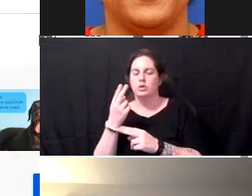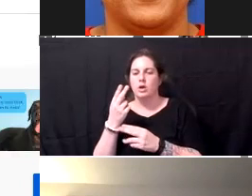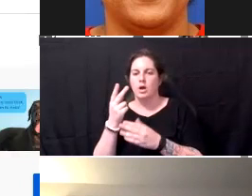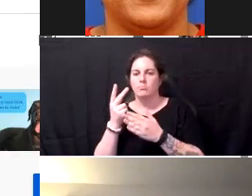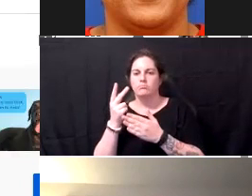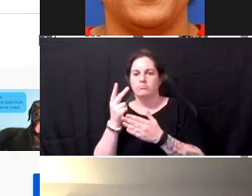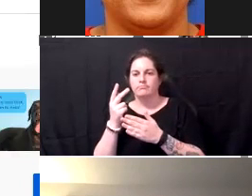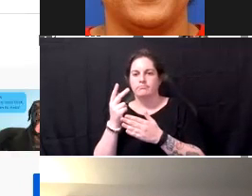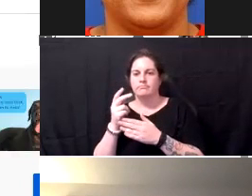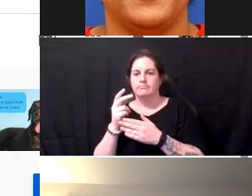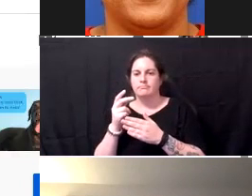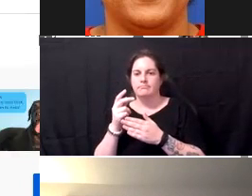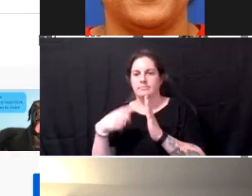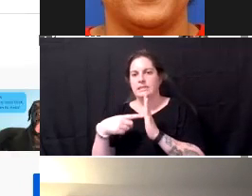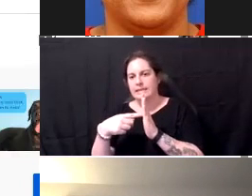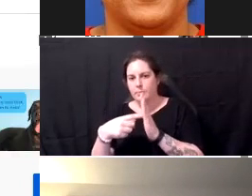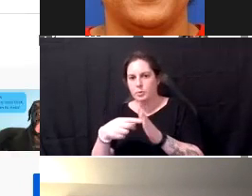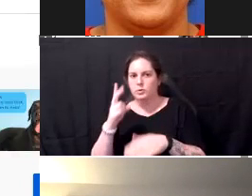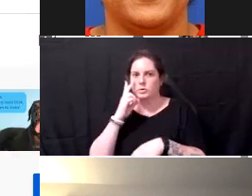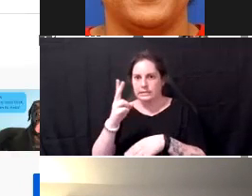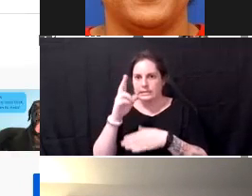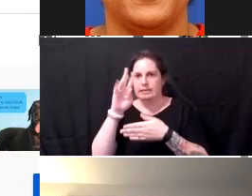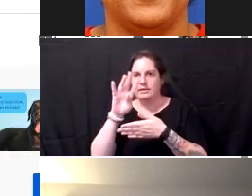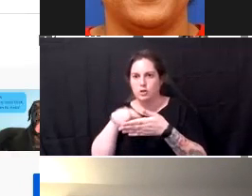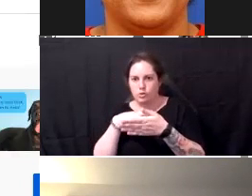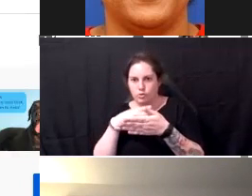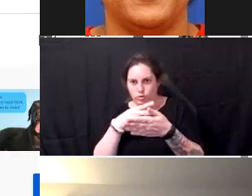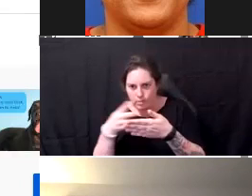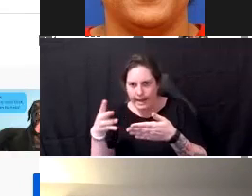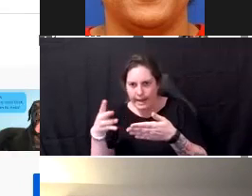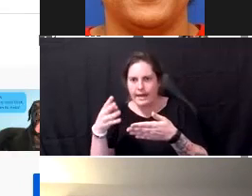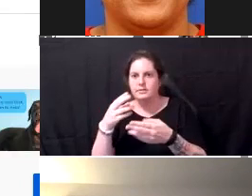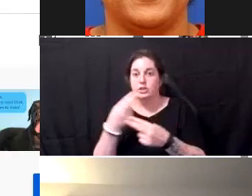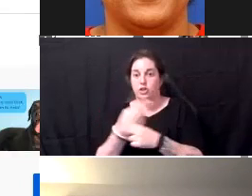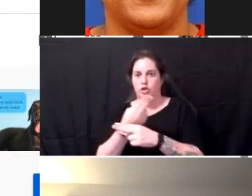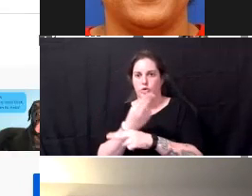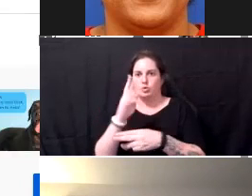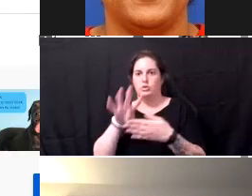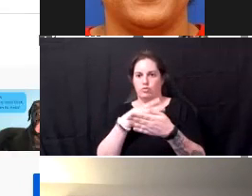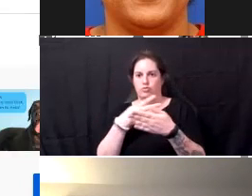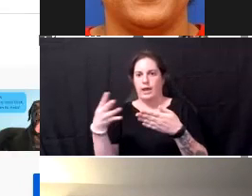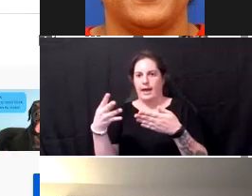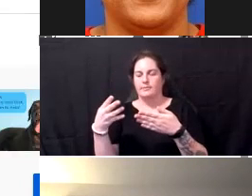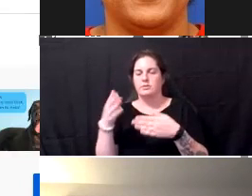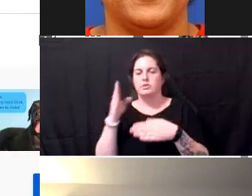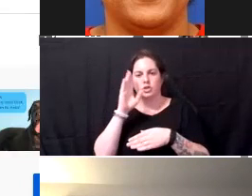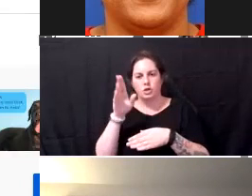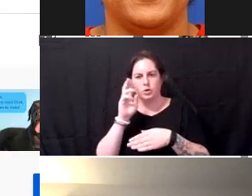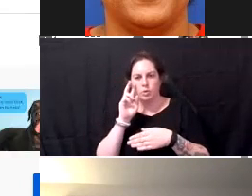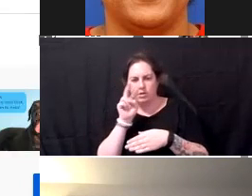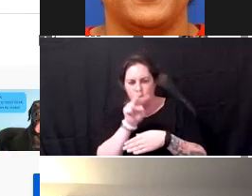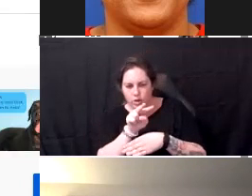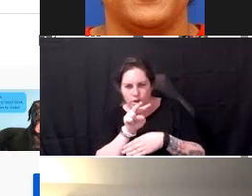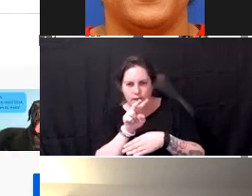of graphs. Okay. And you'll be looking at the relationship